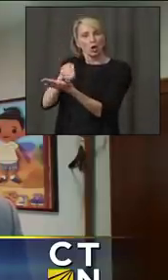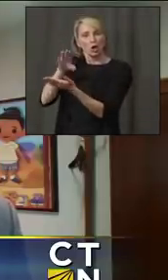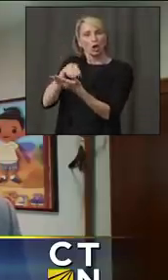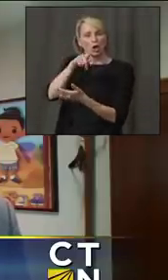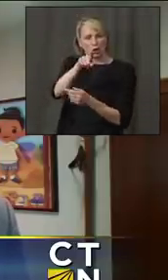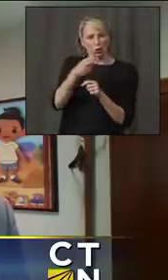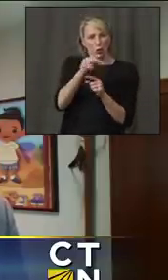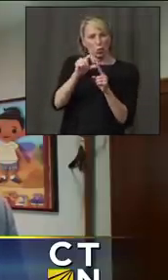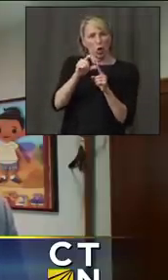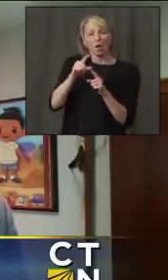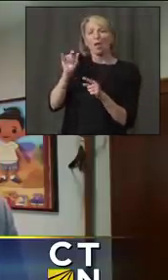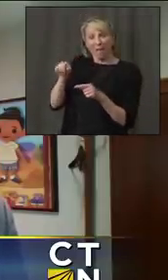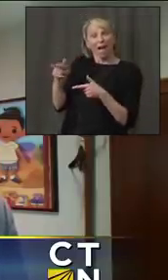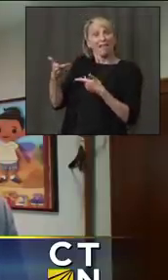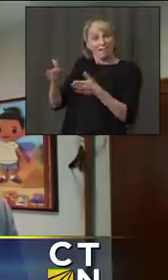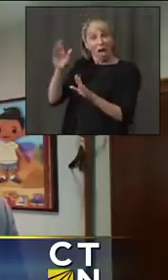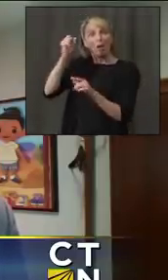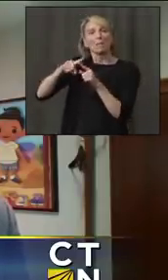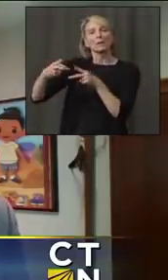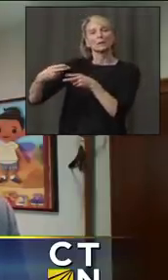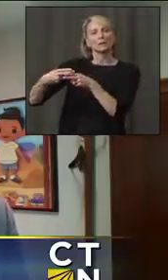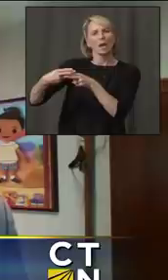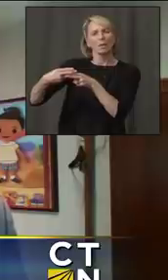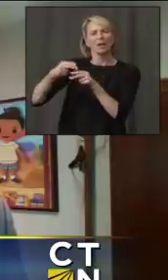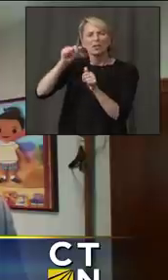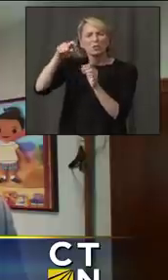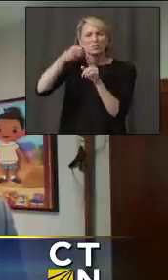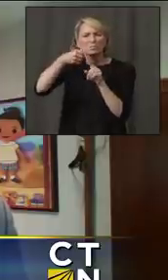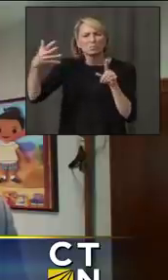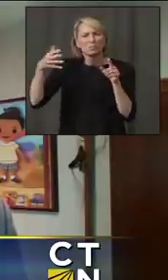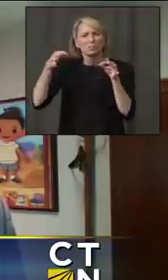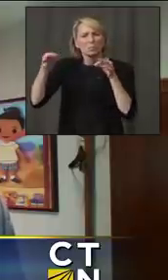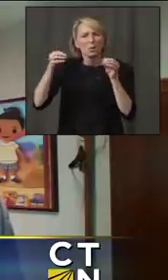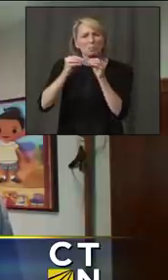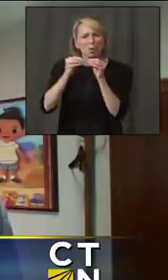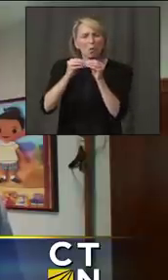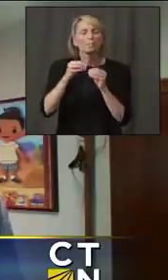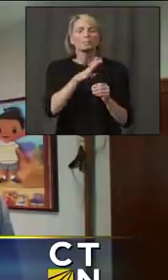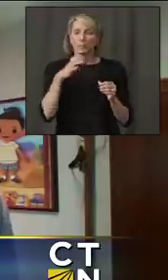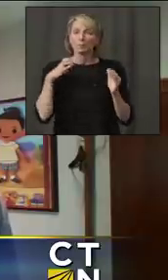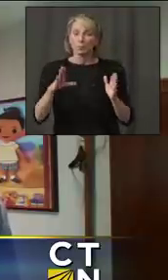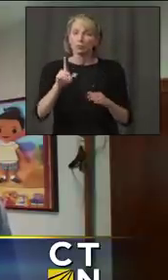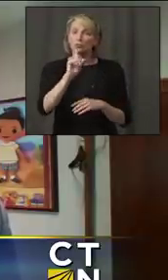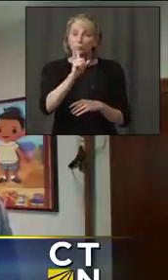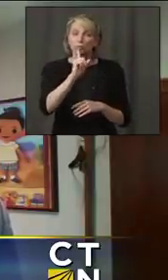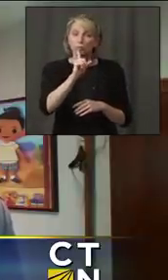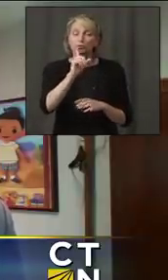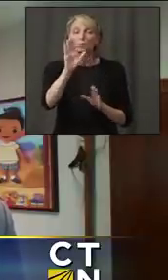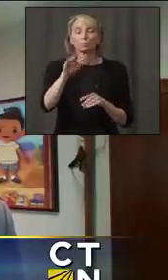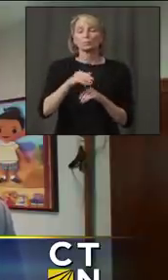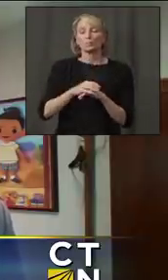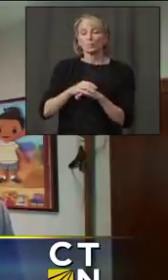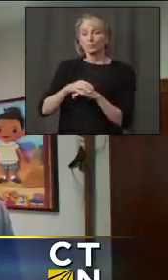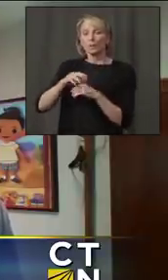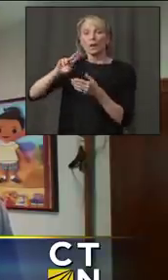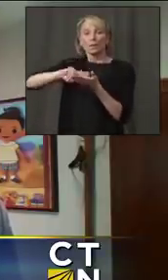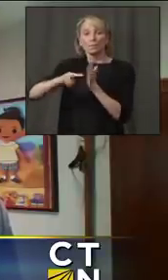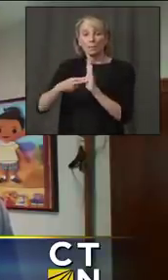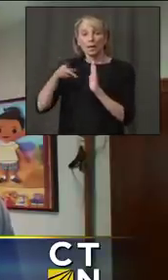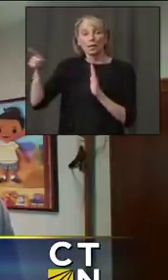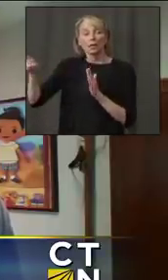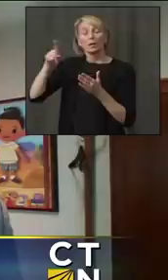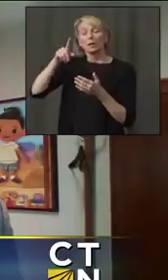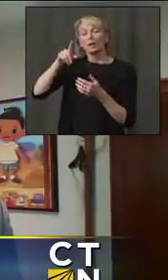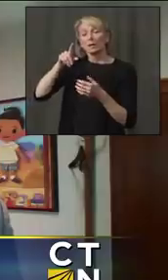that we will open our doors to students when their families are comfortable sending them to school. We